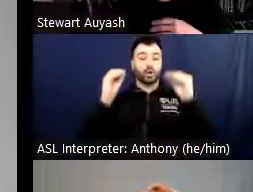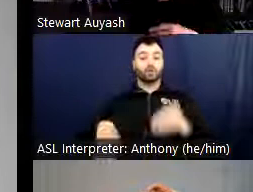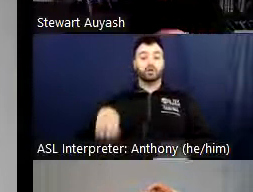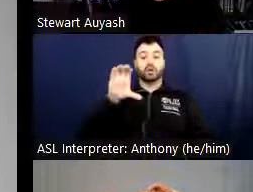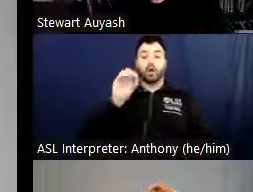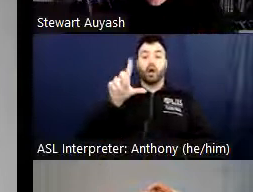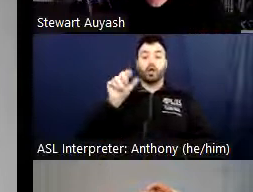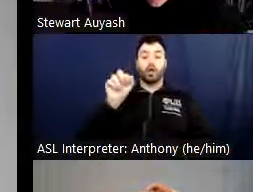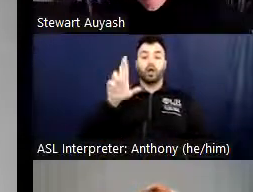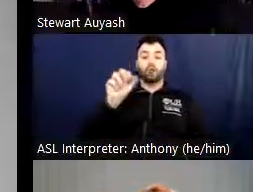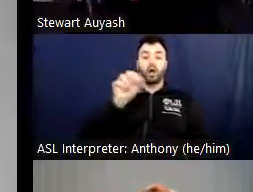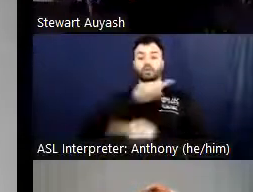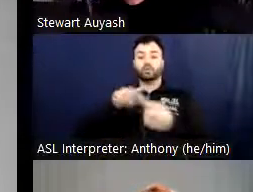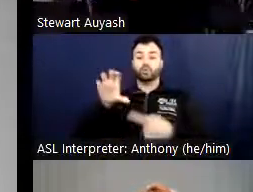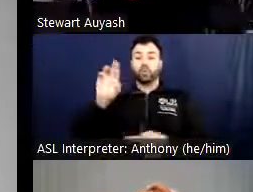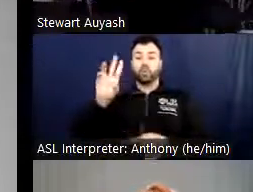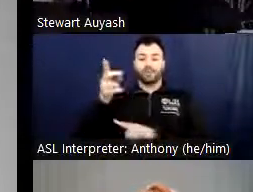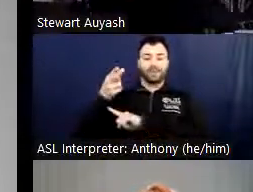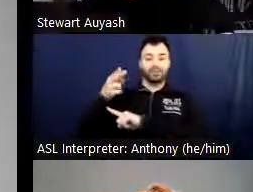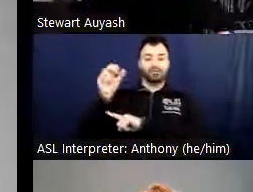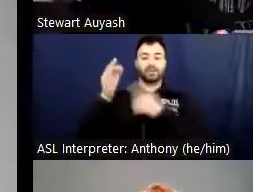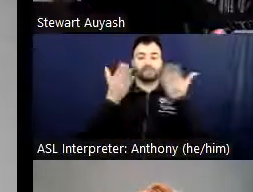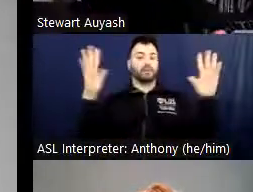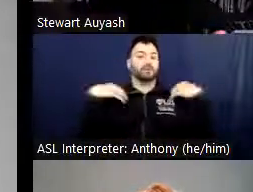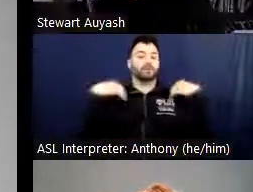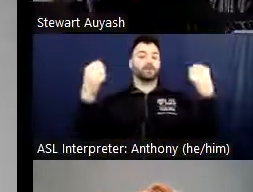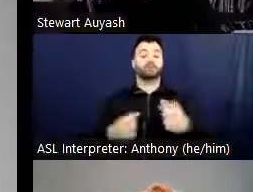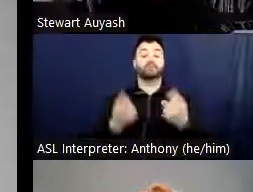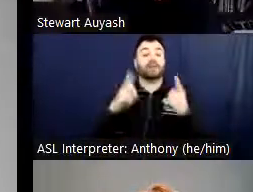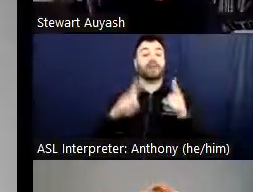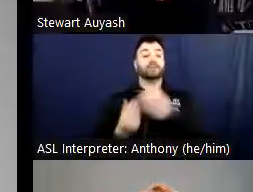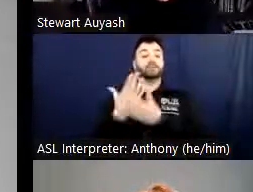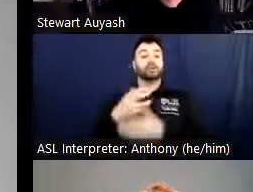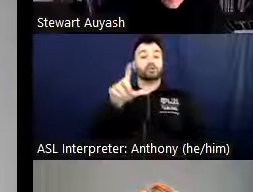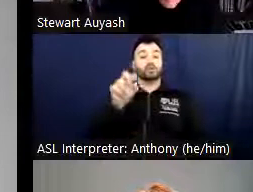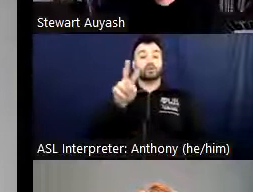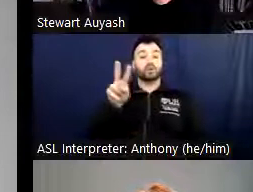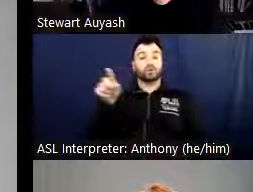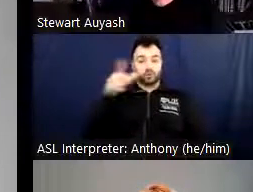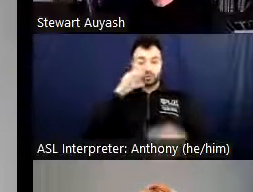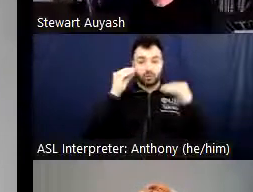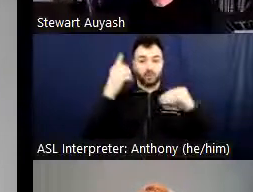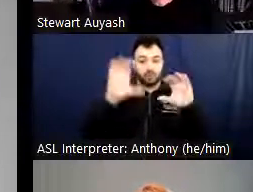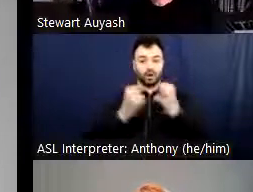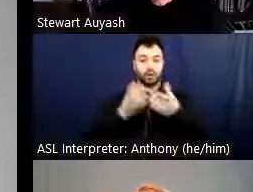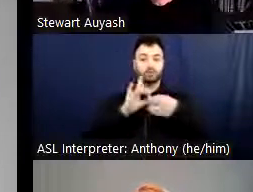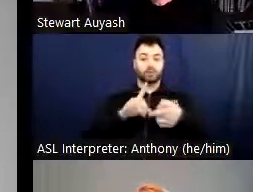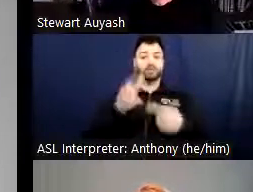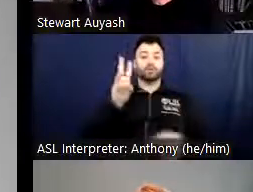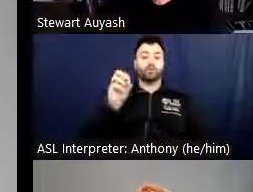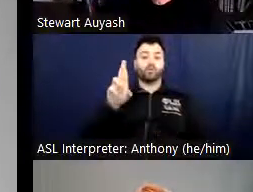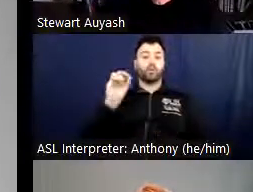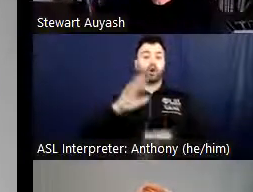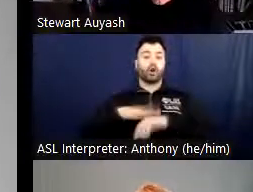of public health. In spring 2022, Dr. Auyash will be teaching an honors course entitled The War on Drugs, From Opium